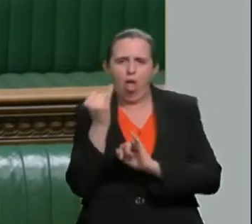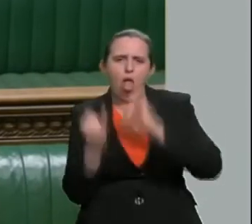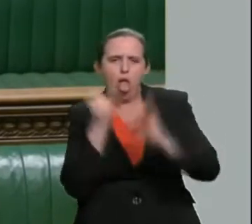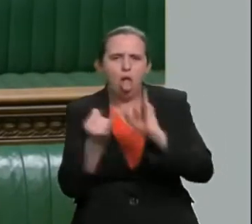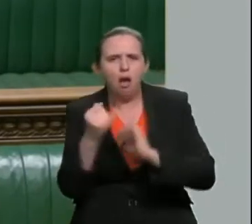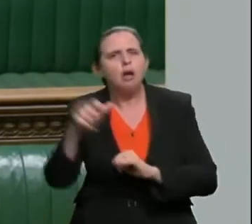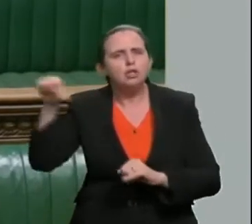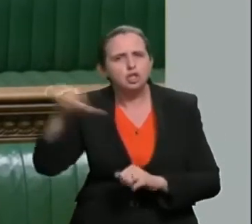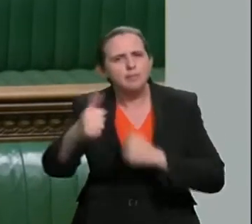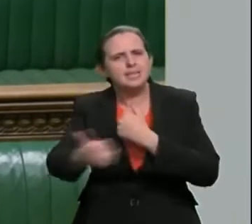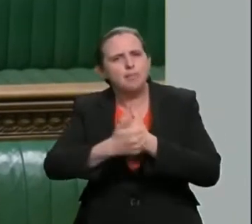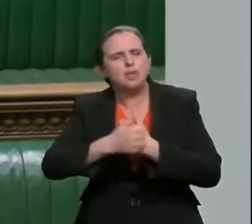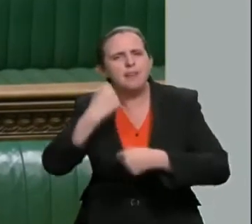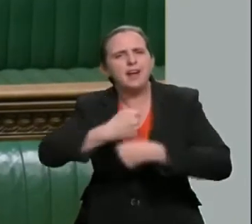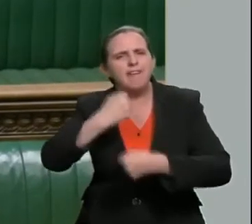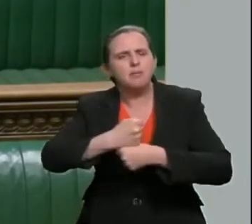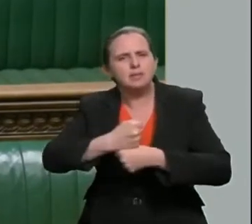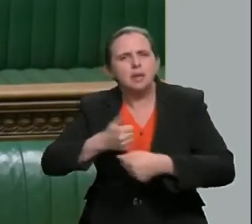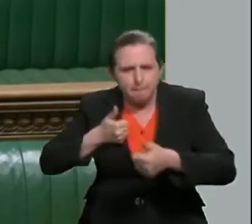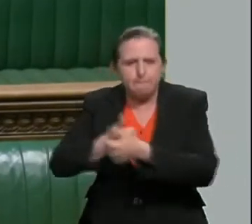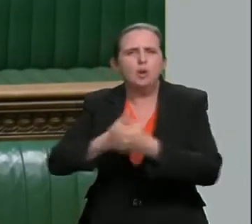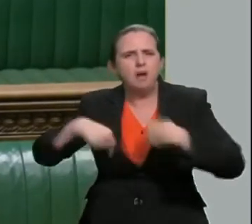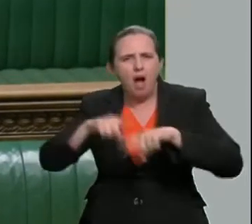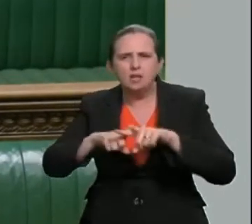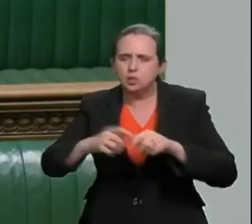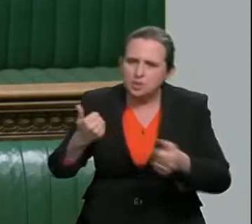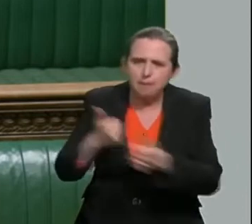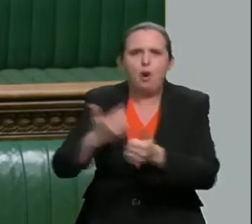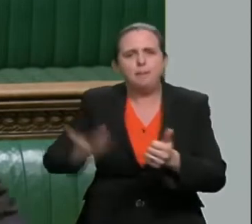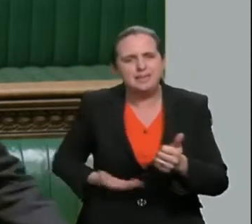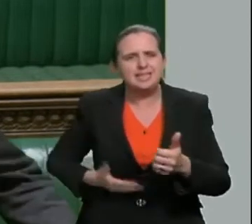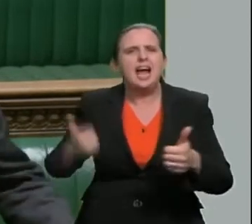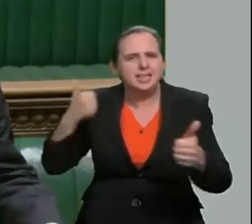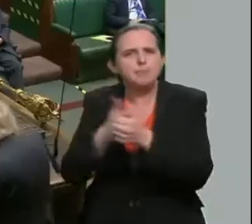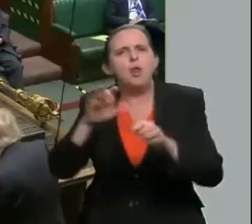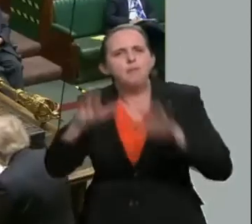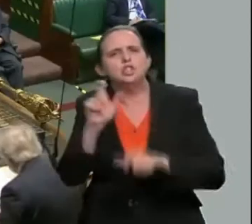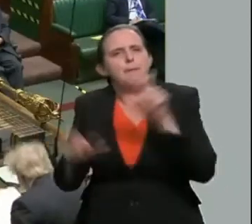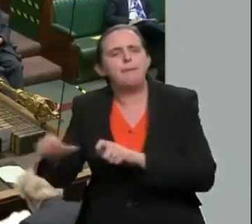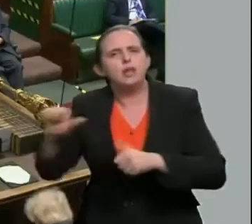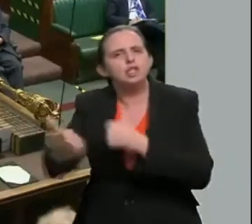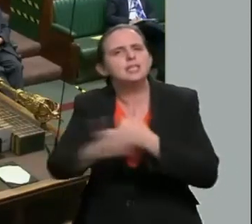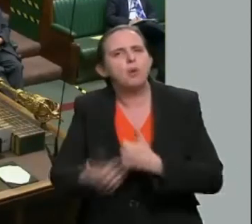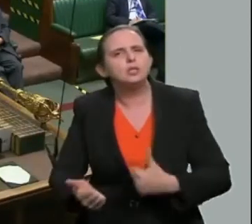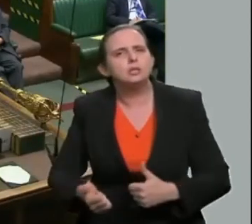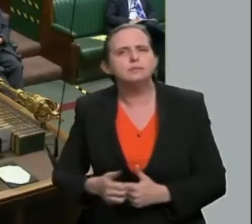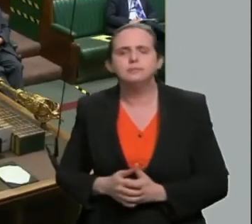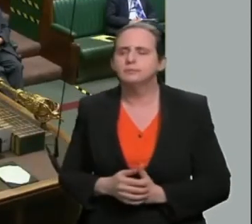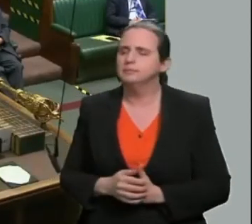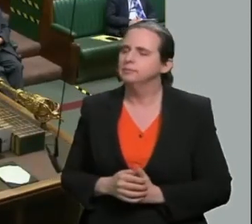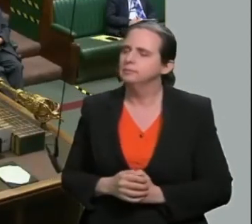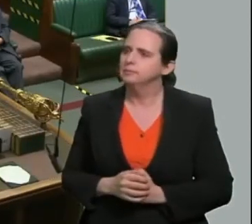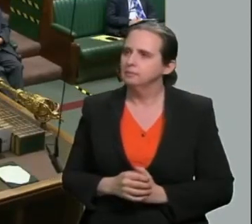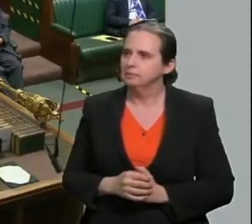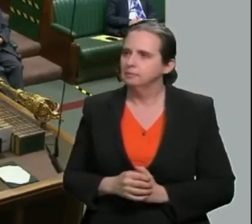get behind us and back the government, back us in our efforts to back business and back the British people? Here's Starmer. Mr.